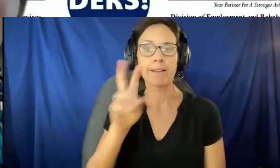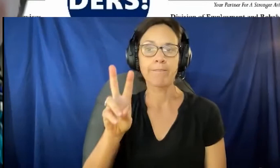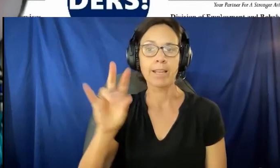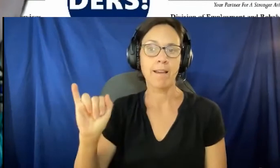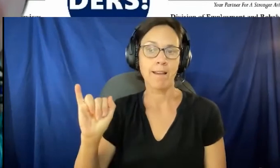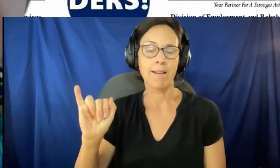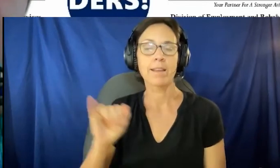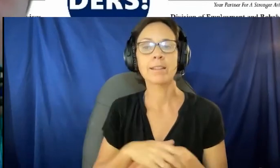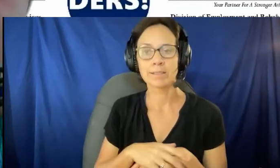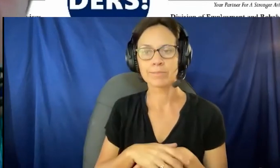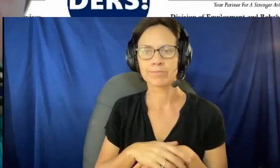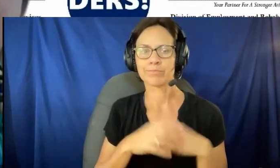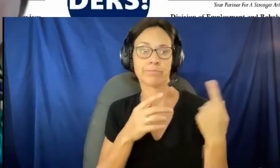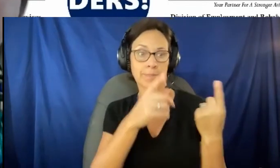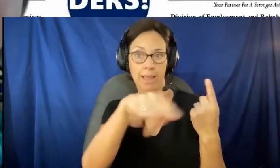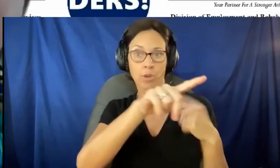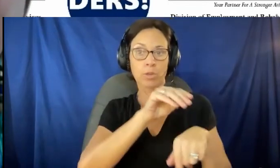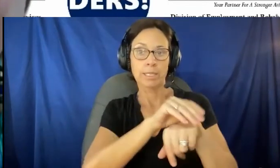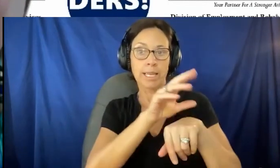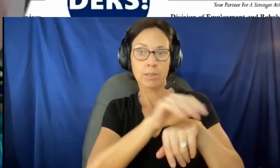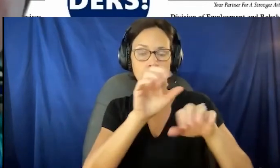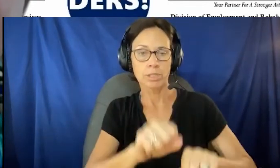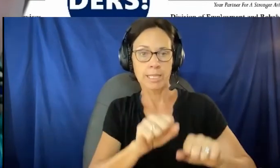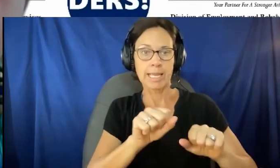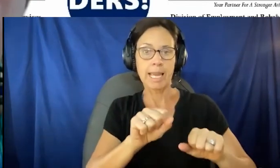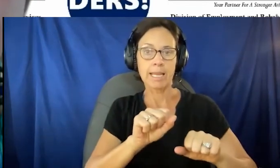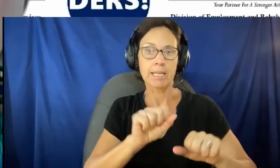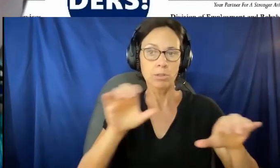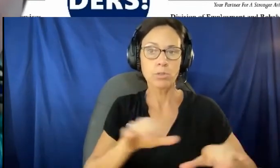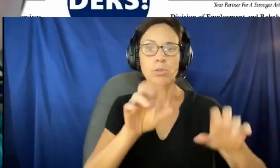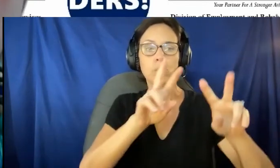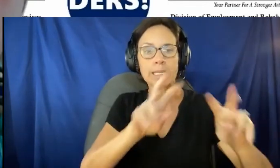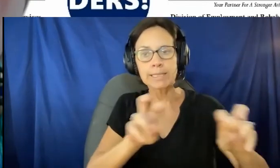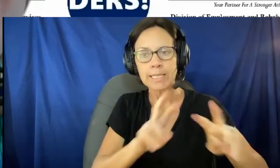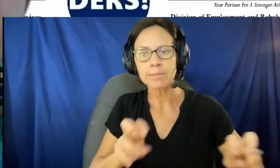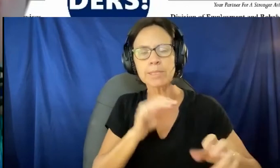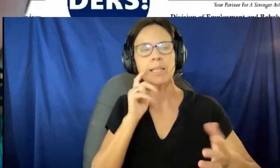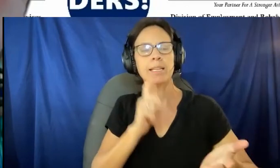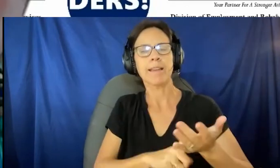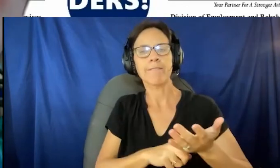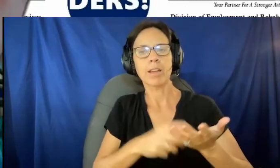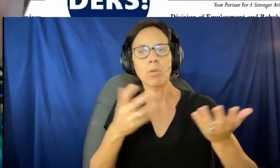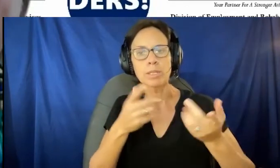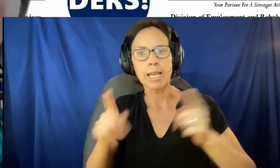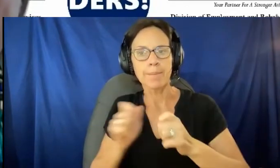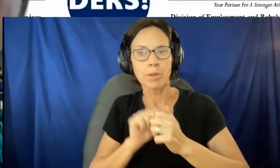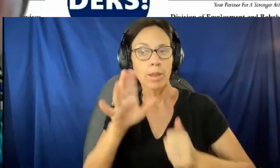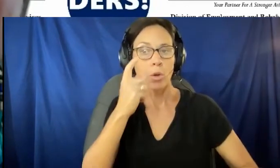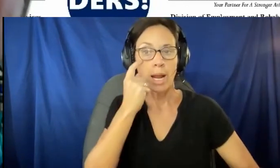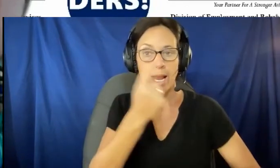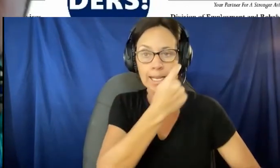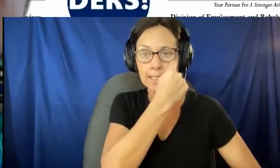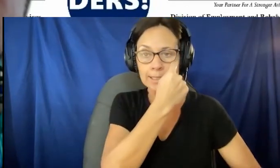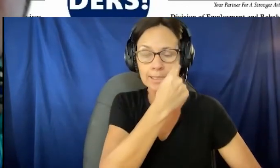They can do assessments that can identify what's going on with your eyeballs